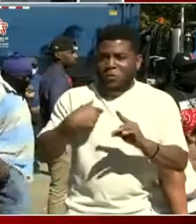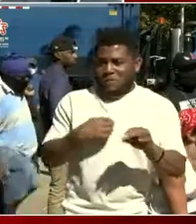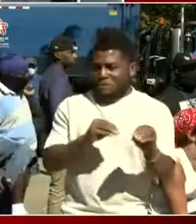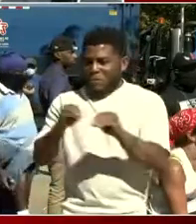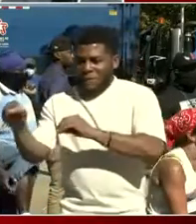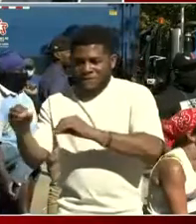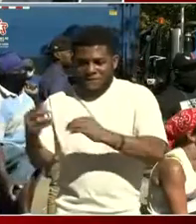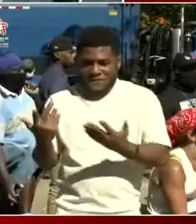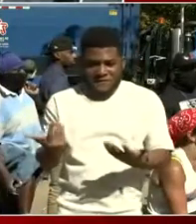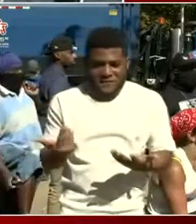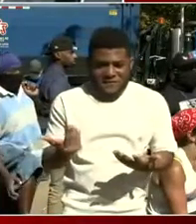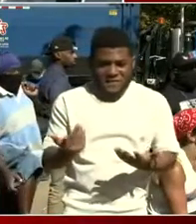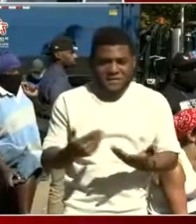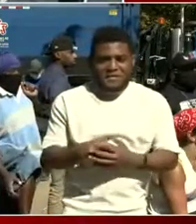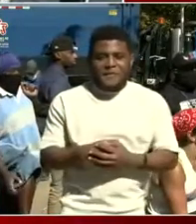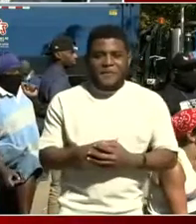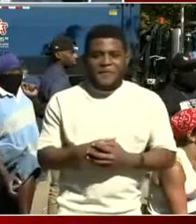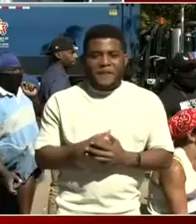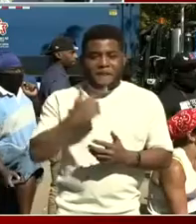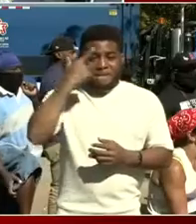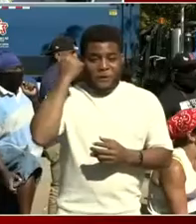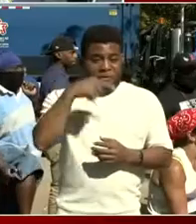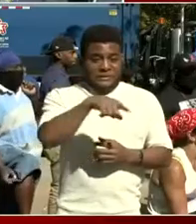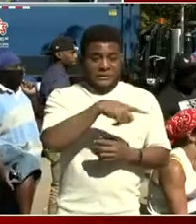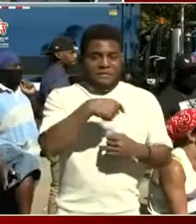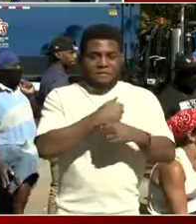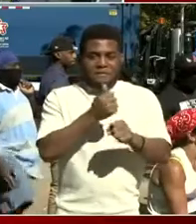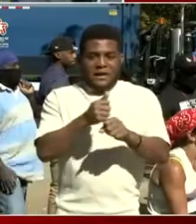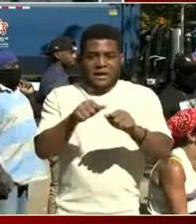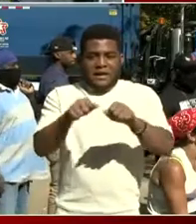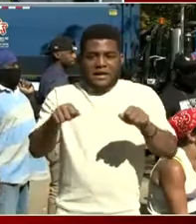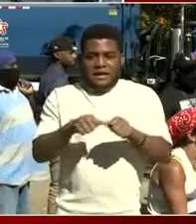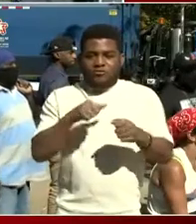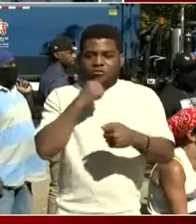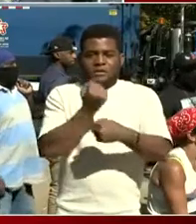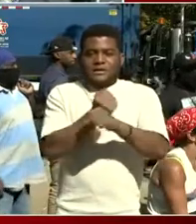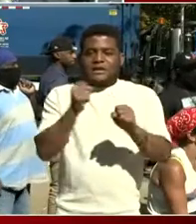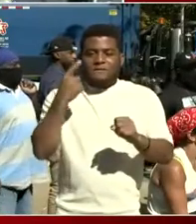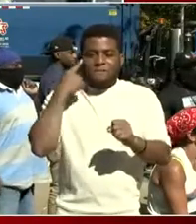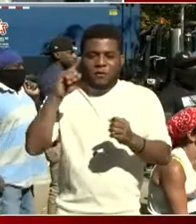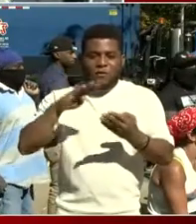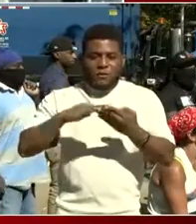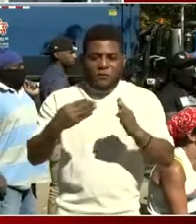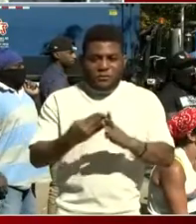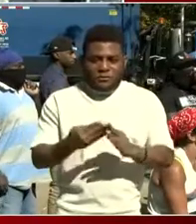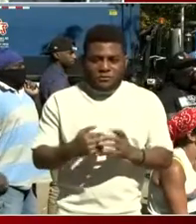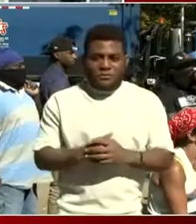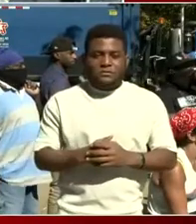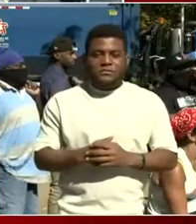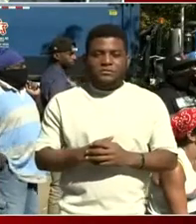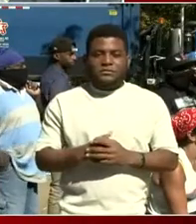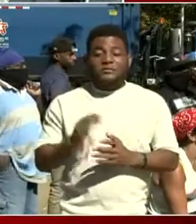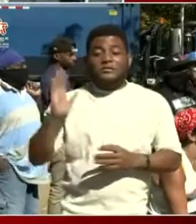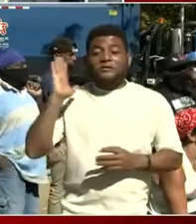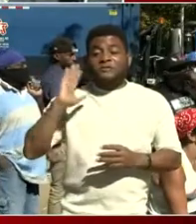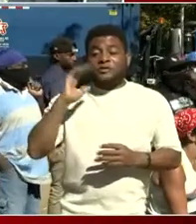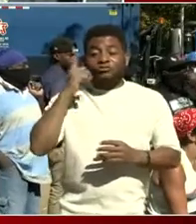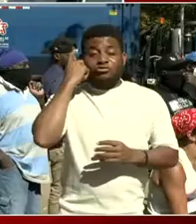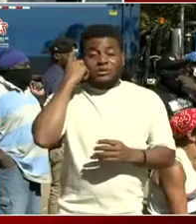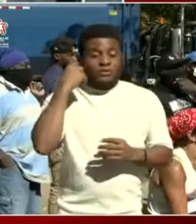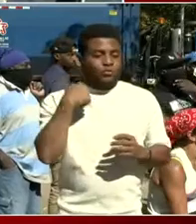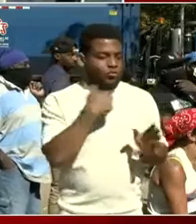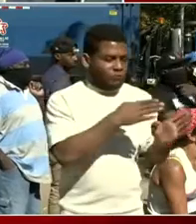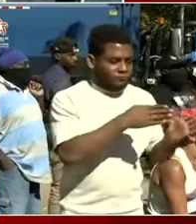areas unsafe for communities. So a couple of months ago, you may remember, we kind of shifted our focus from being shifted